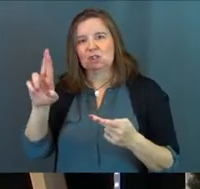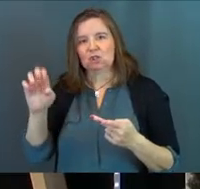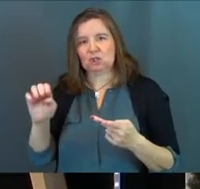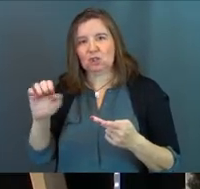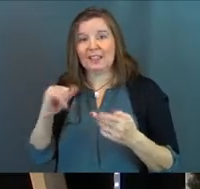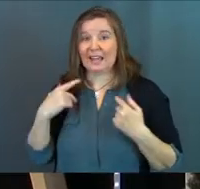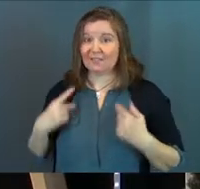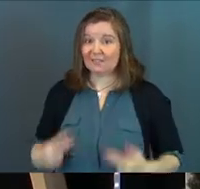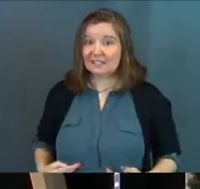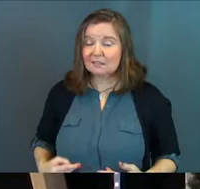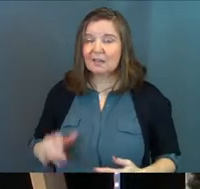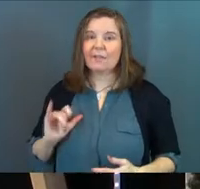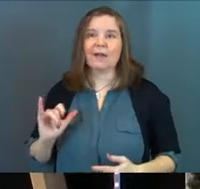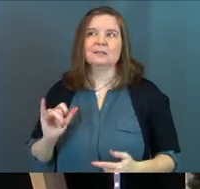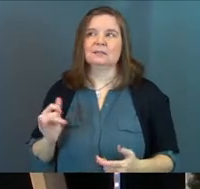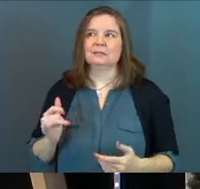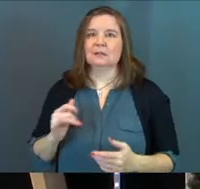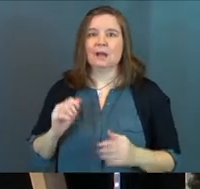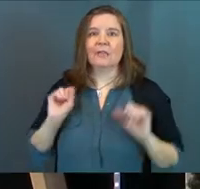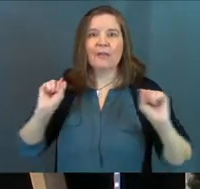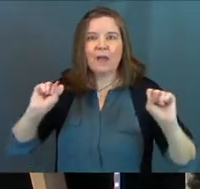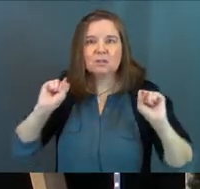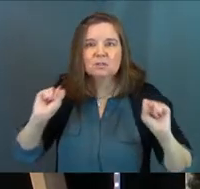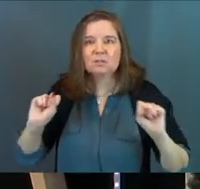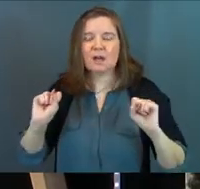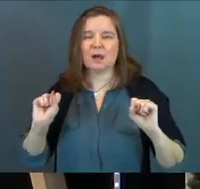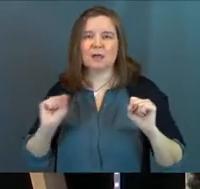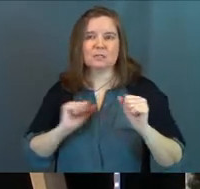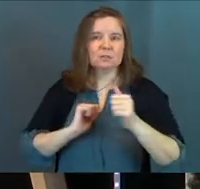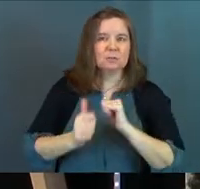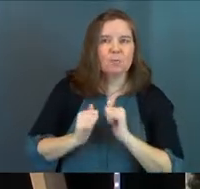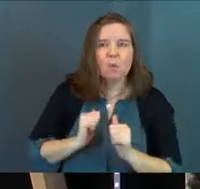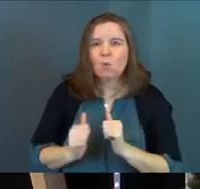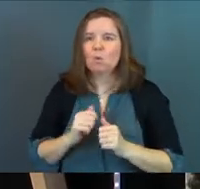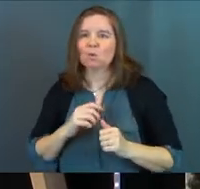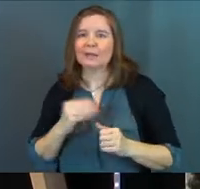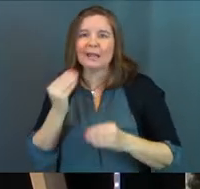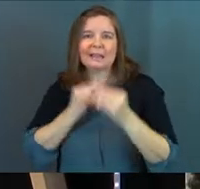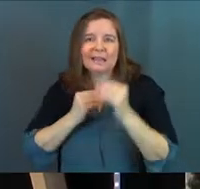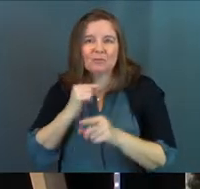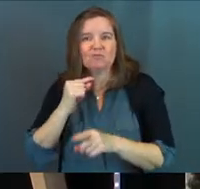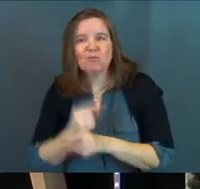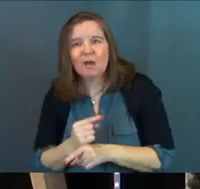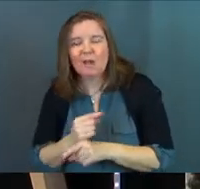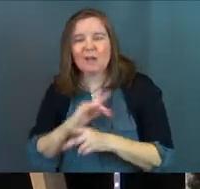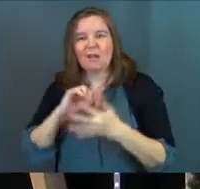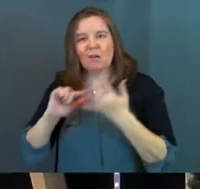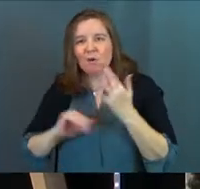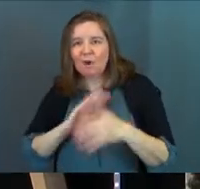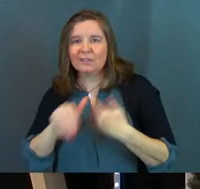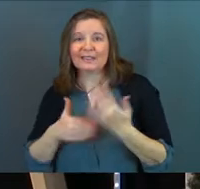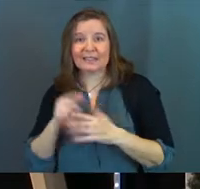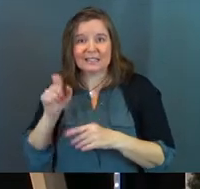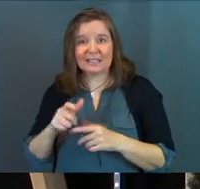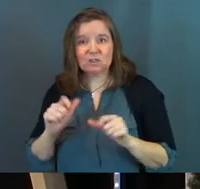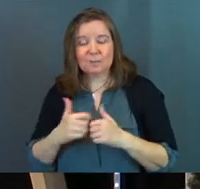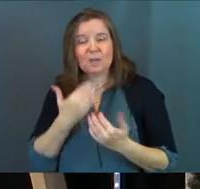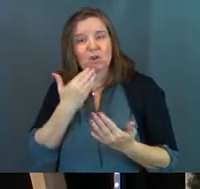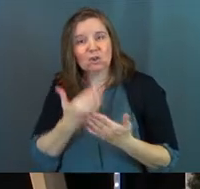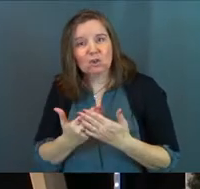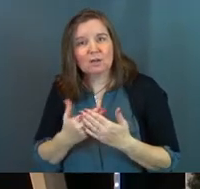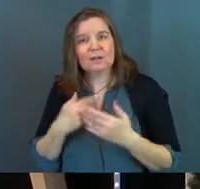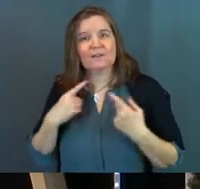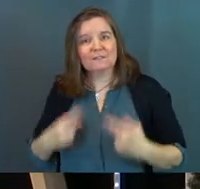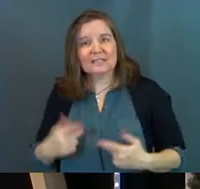the physical, right? That's the exercise, and it's the sports, and it's the eat right, and all the things that they need to be a